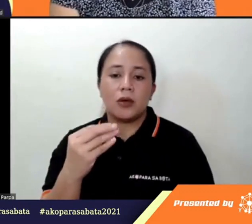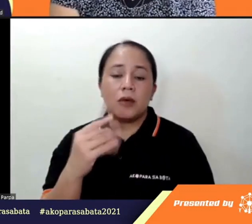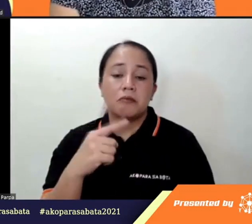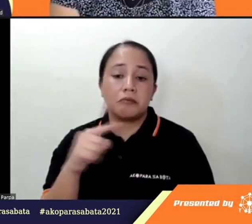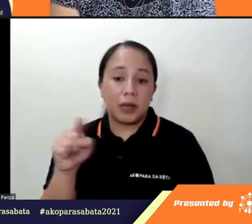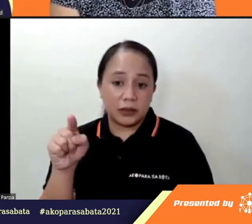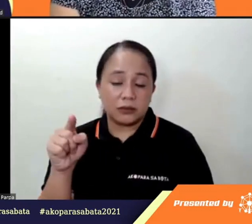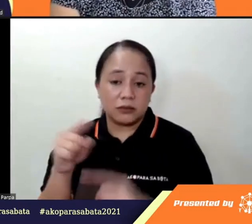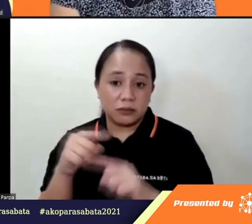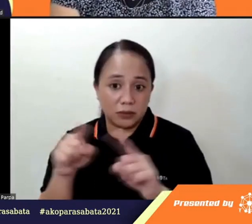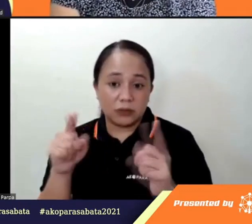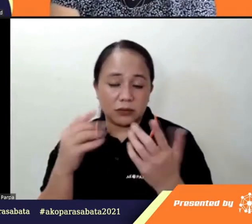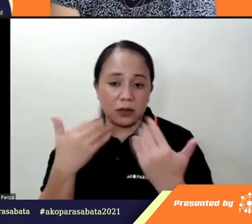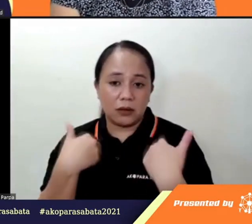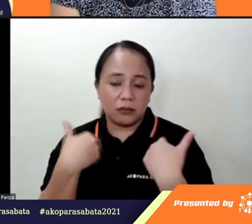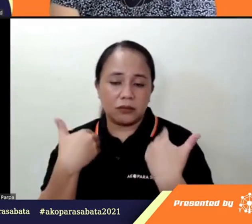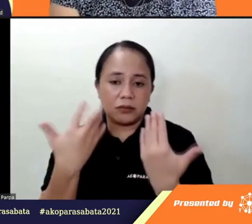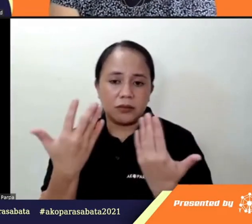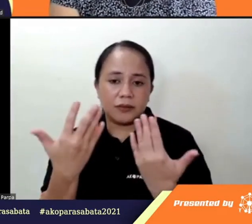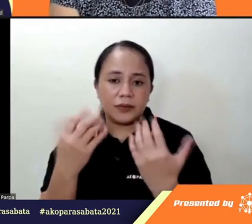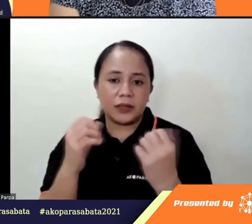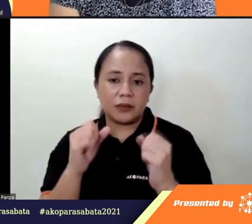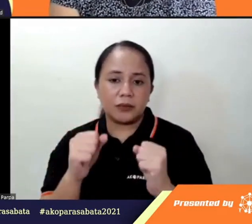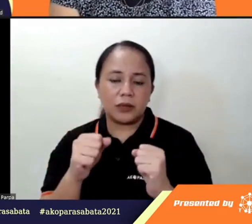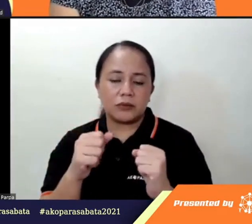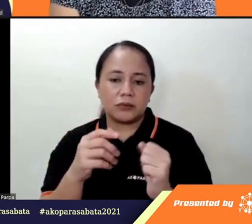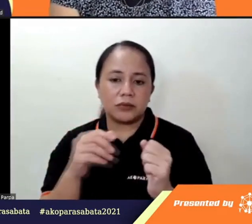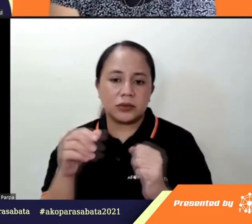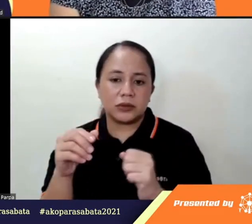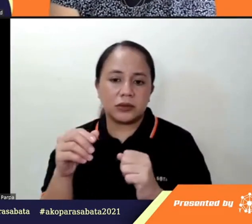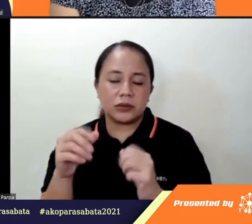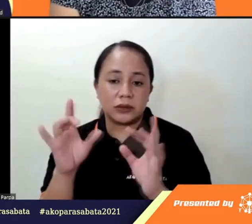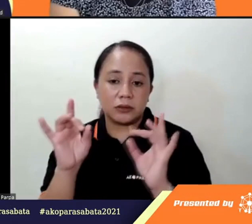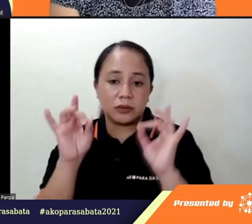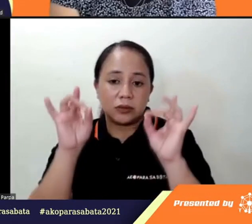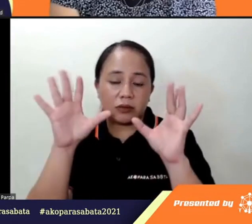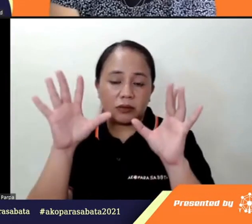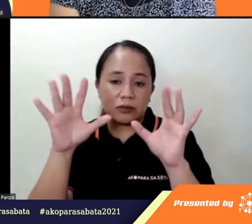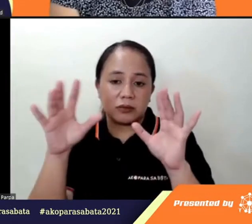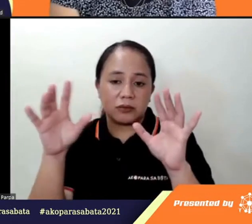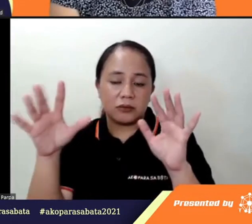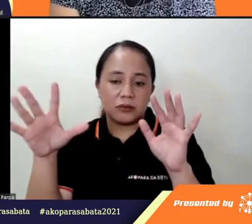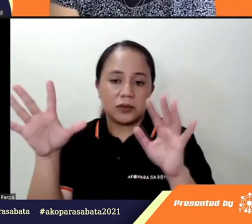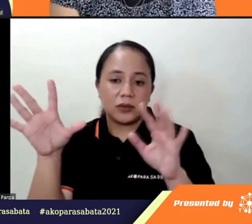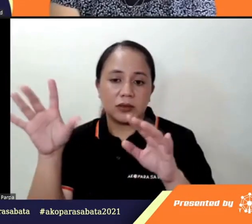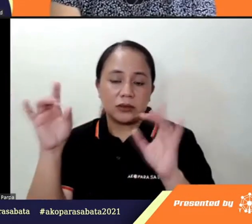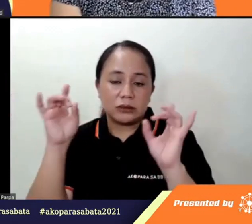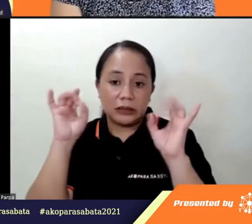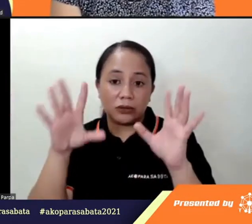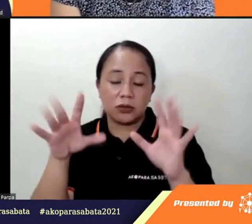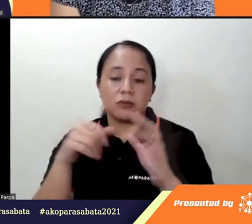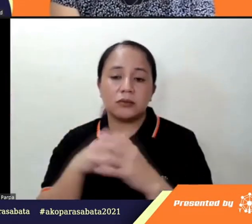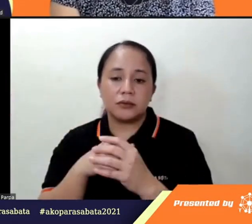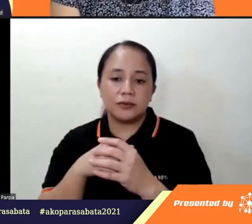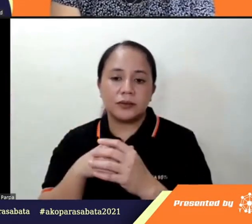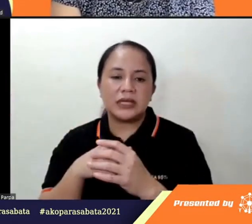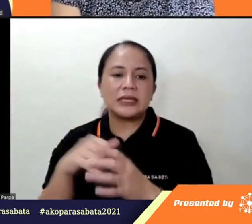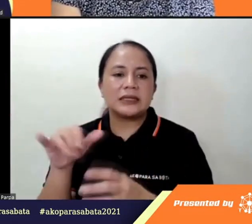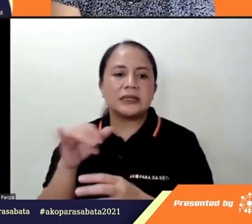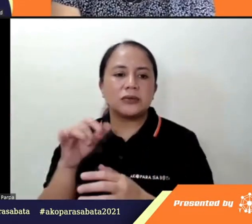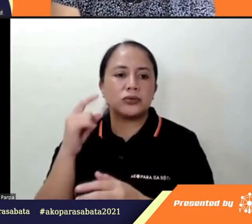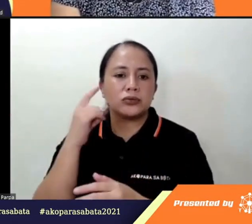Pero but they can put themselves at risk for harm. You know, yung parang